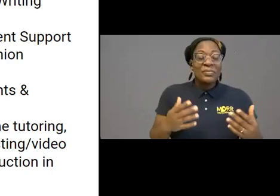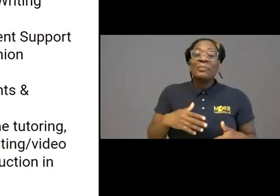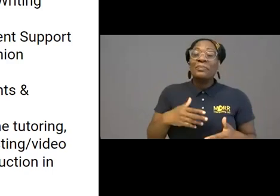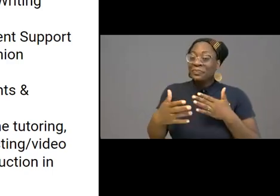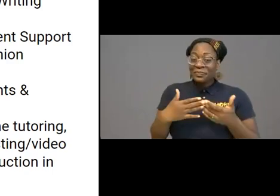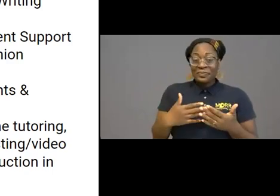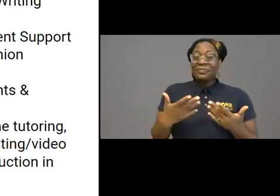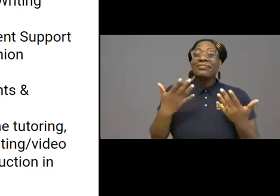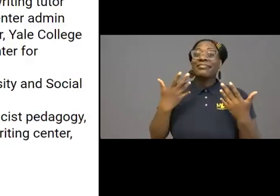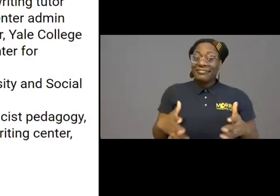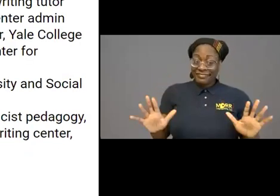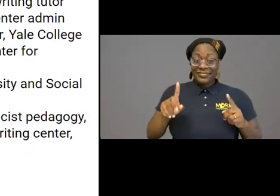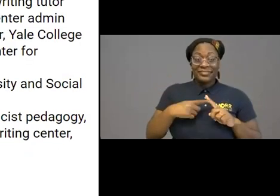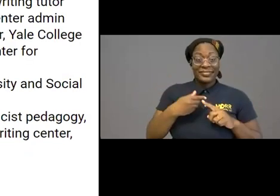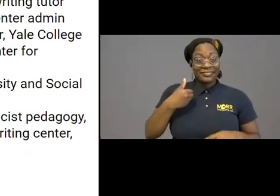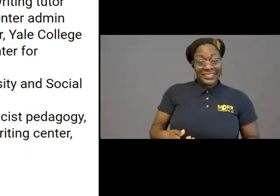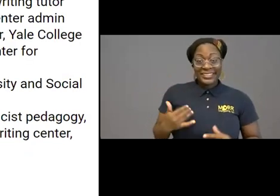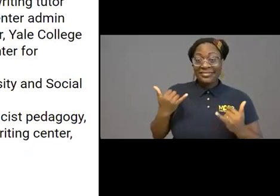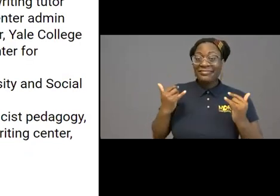Paula.